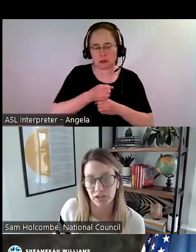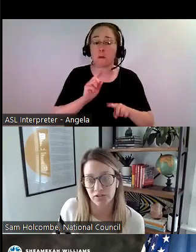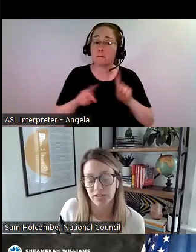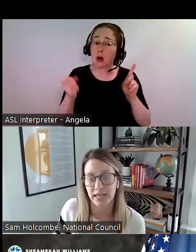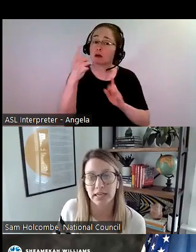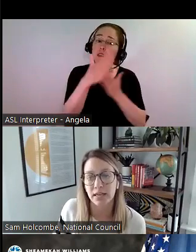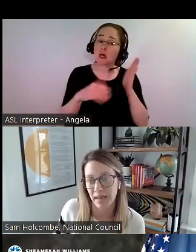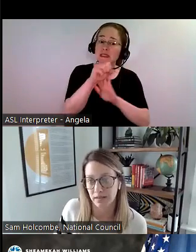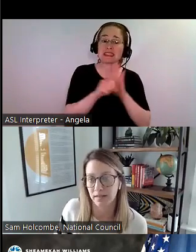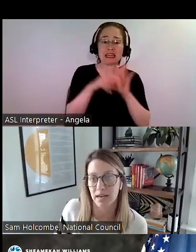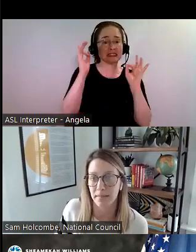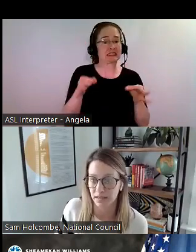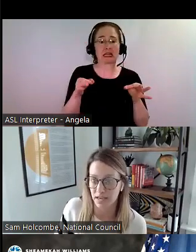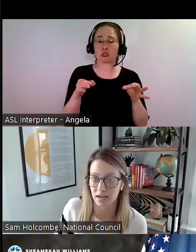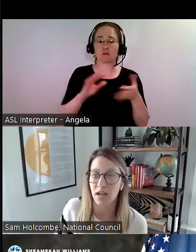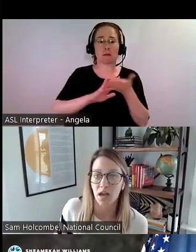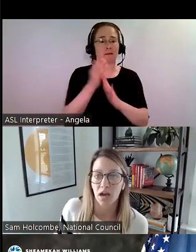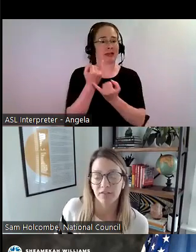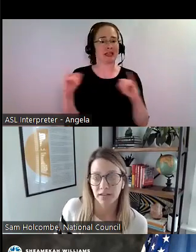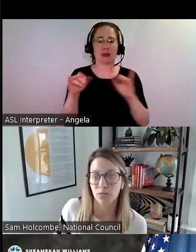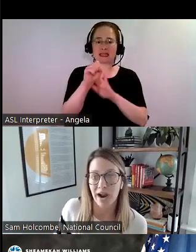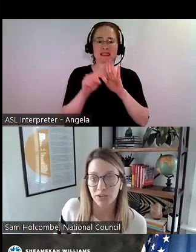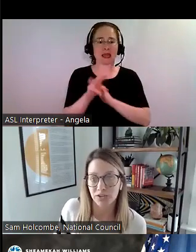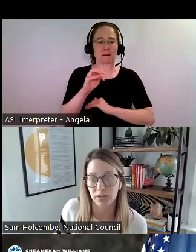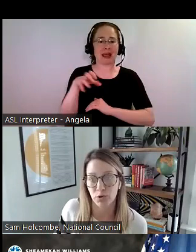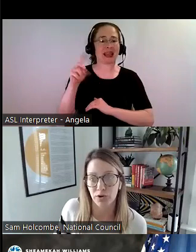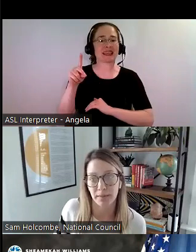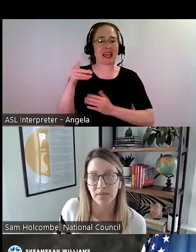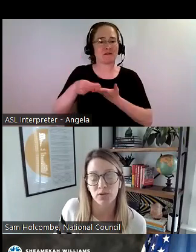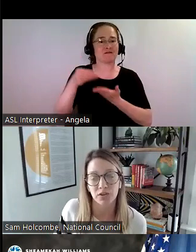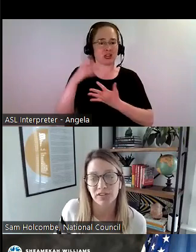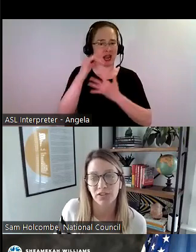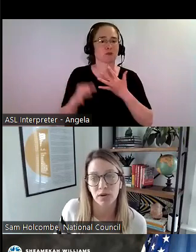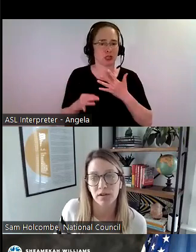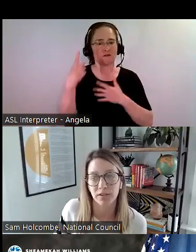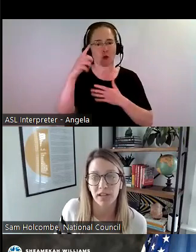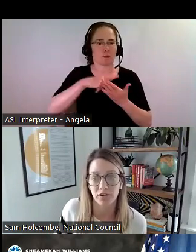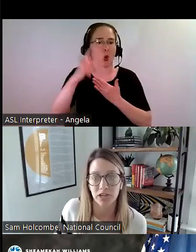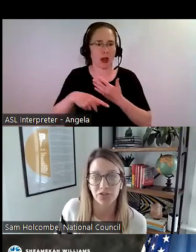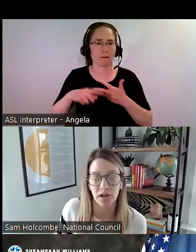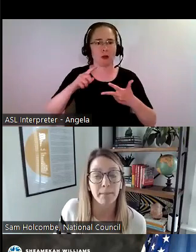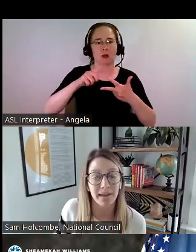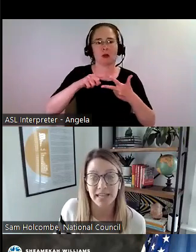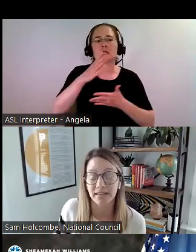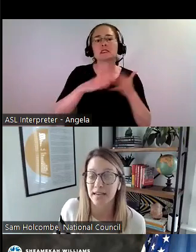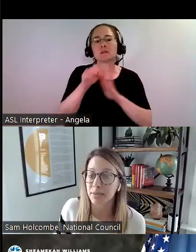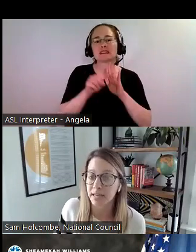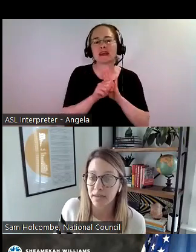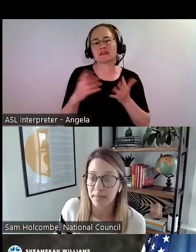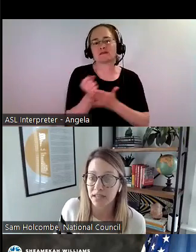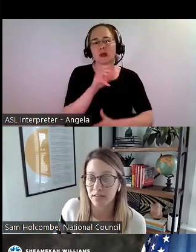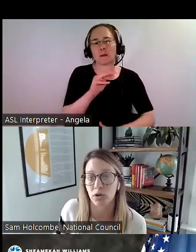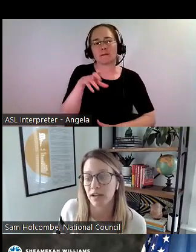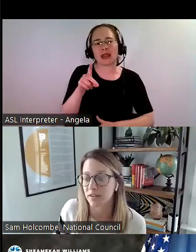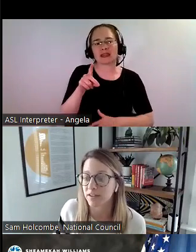states have chosen to take an independent state Medicaid funded route to the program. So there's states who have leveraged Medicaid